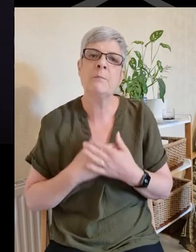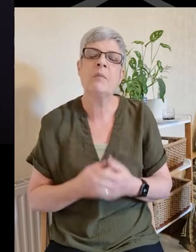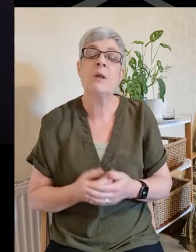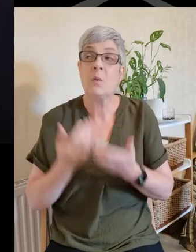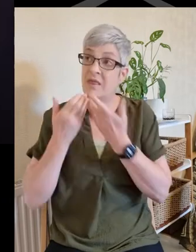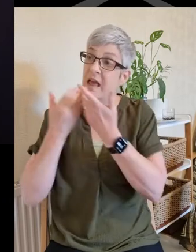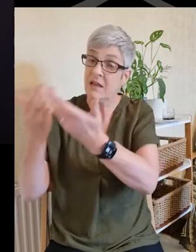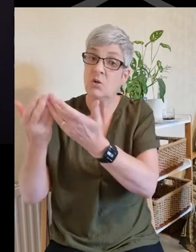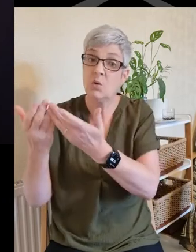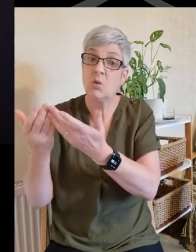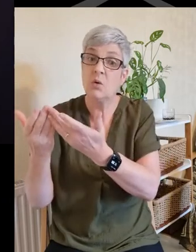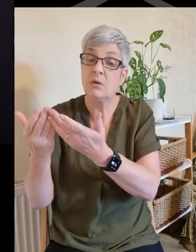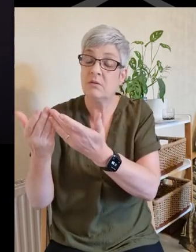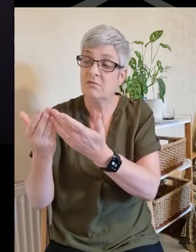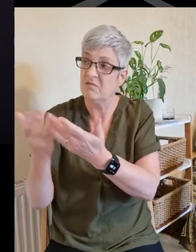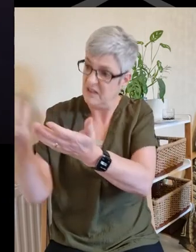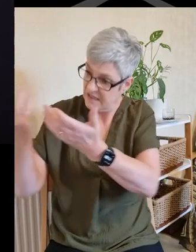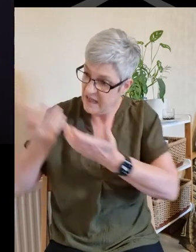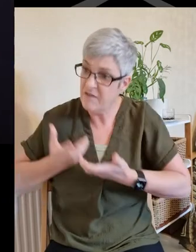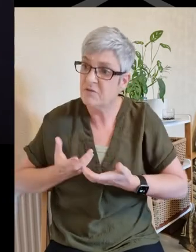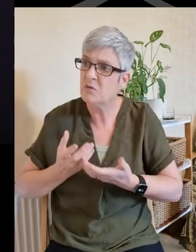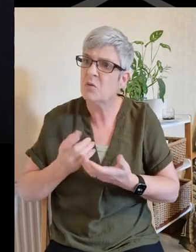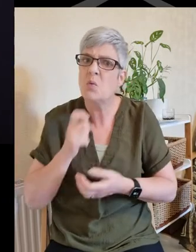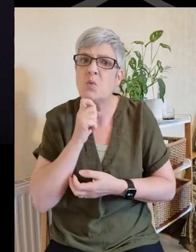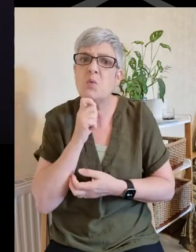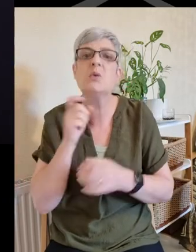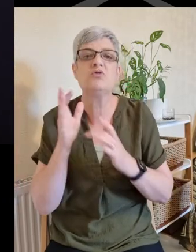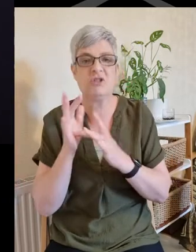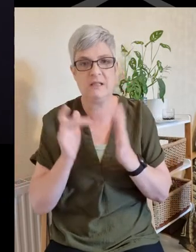We thank you for the gift of Jesus.